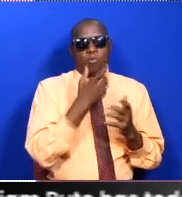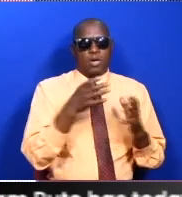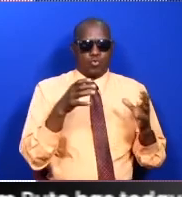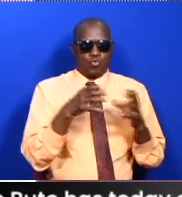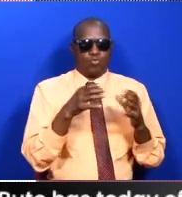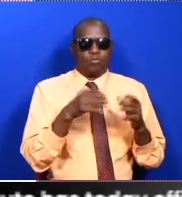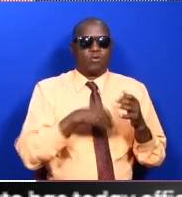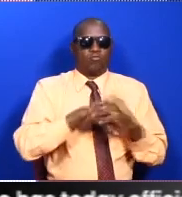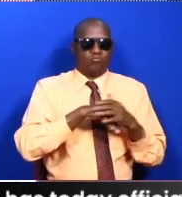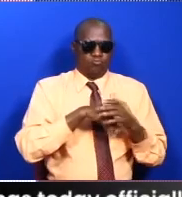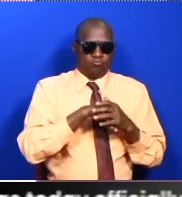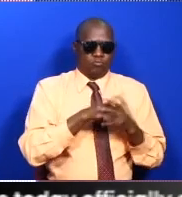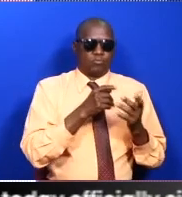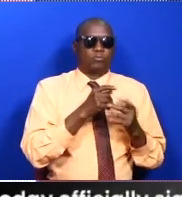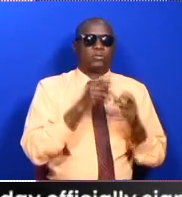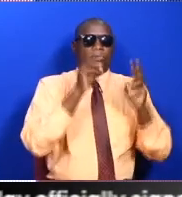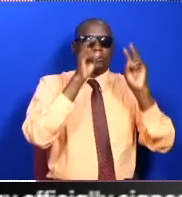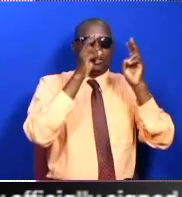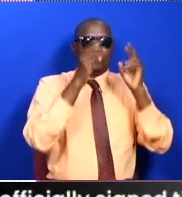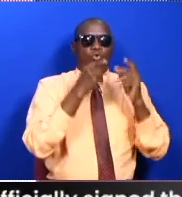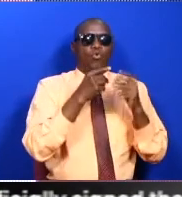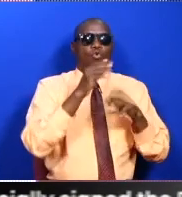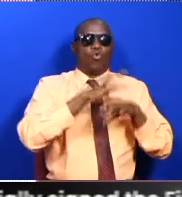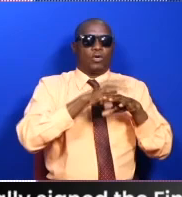clinched the FKF Premier League title on Sunday.